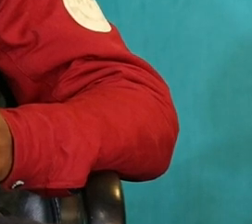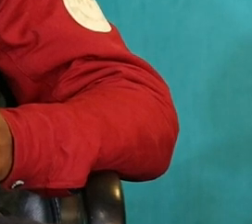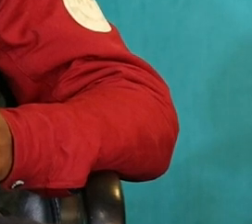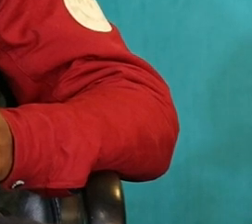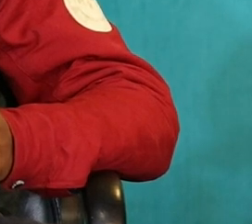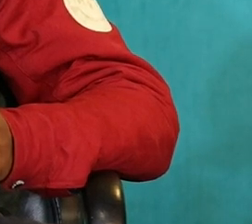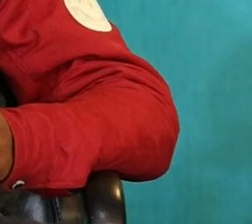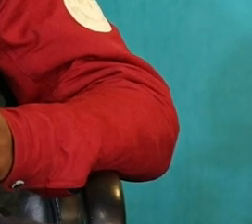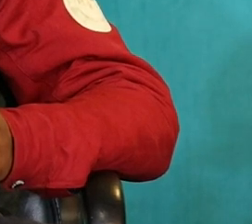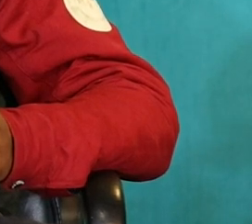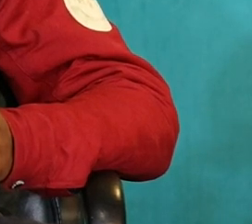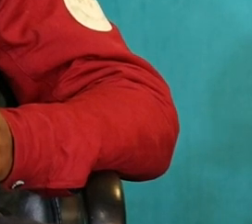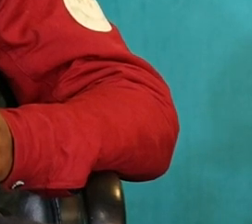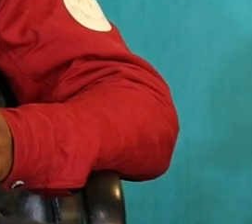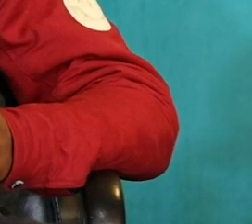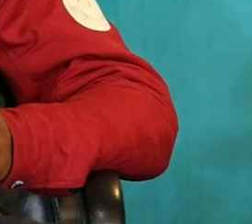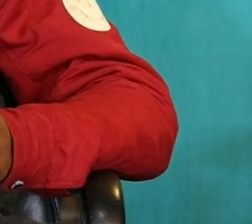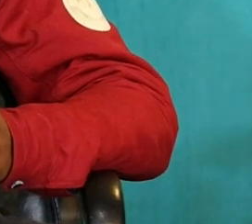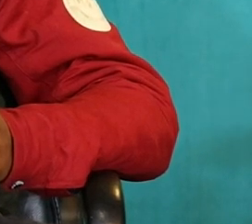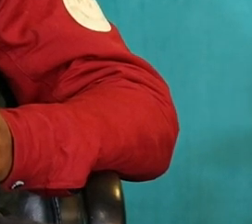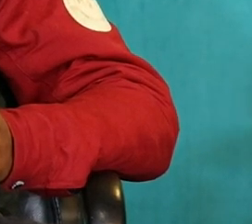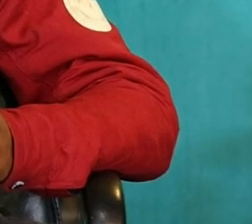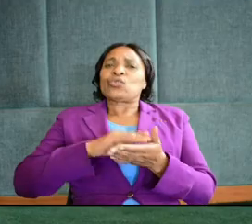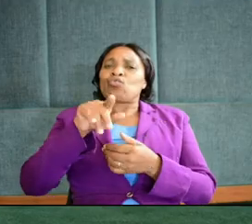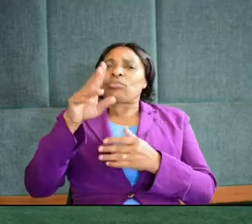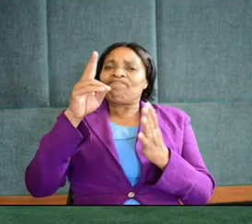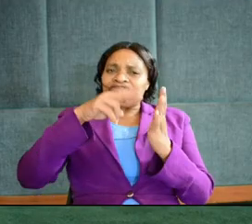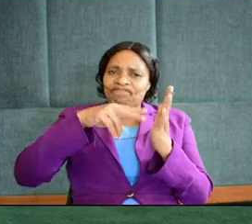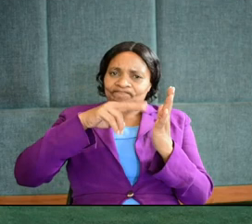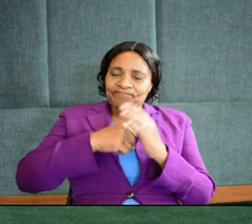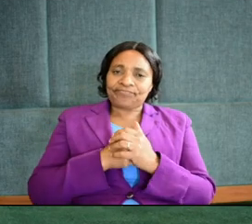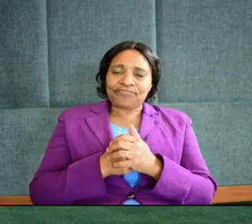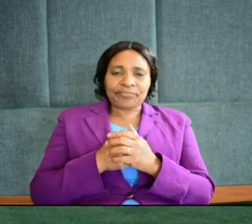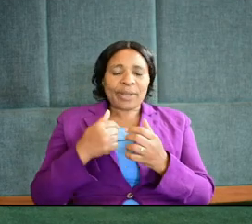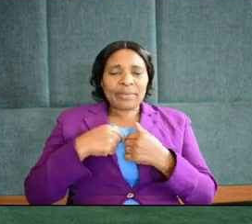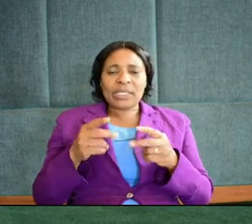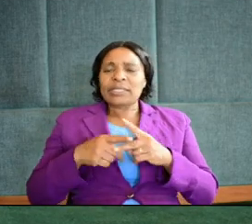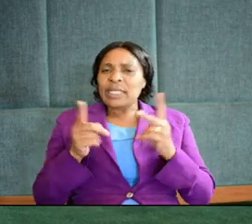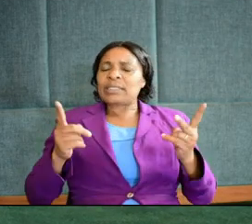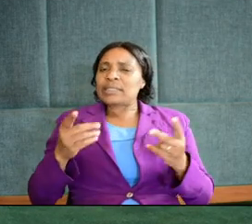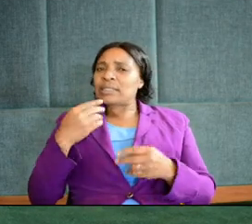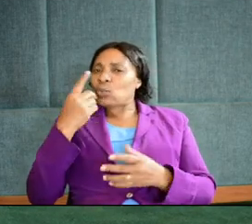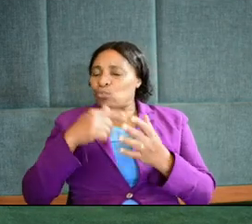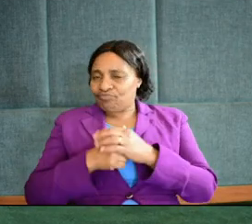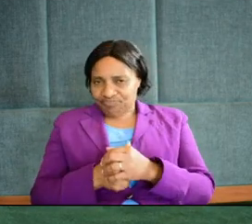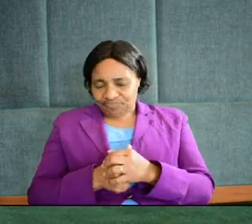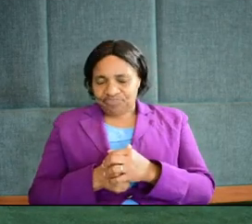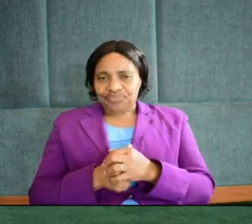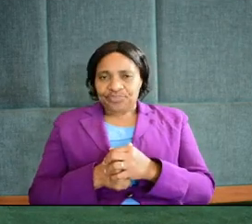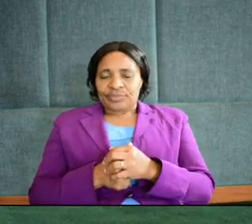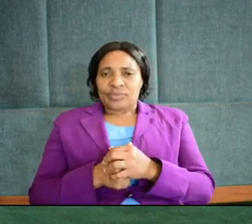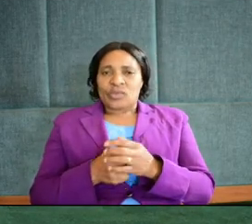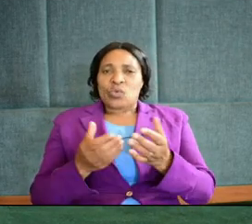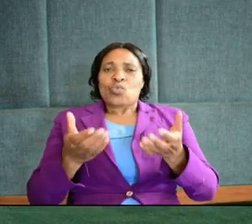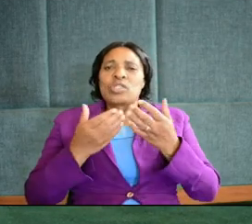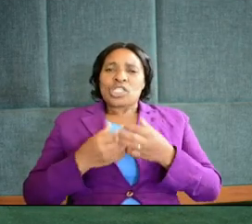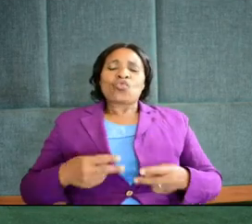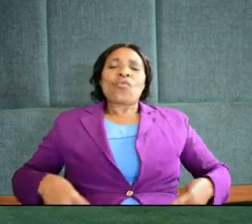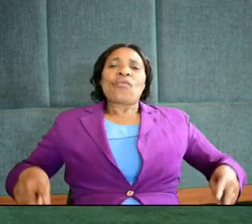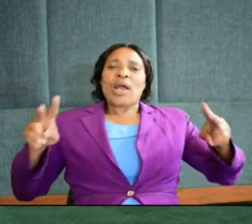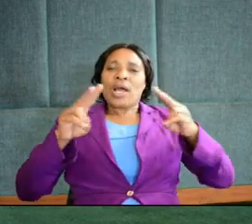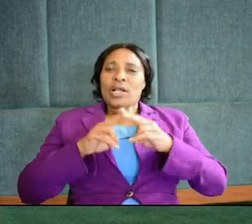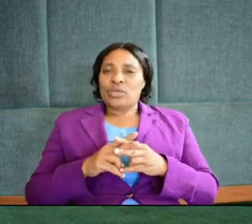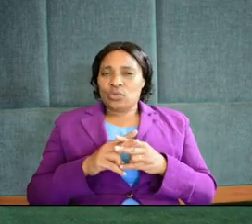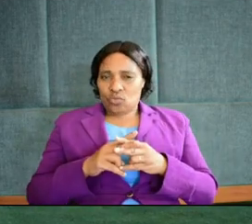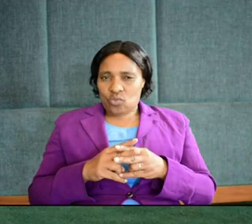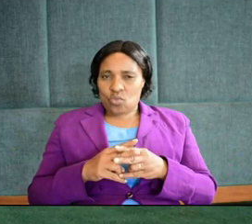this week based on your reading? I think I'll begin by saying we need to value what